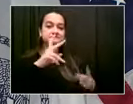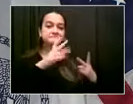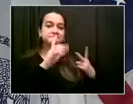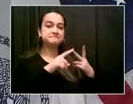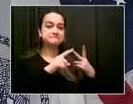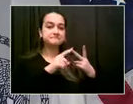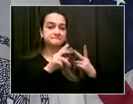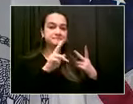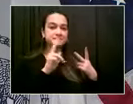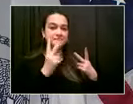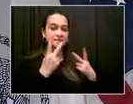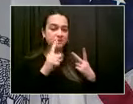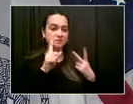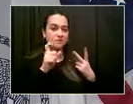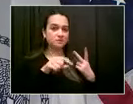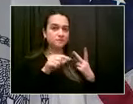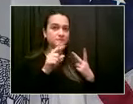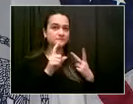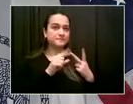We've been getting